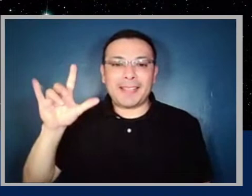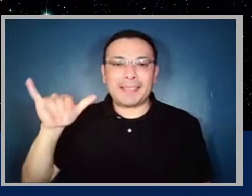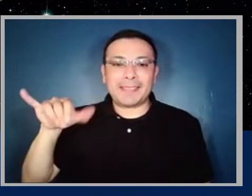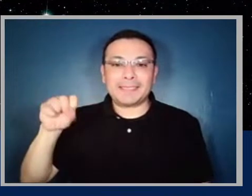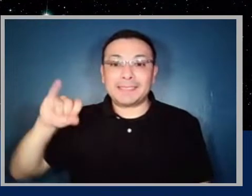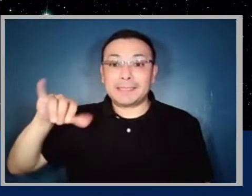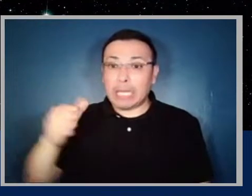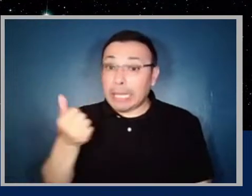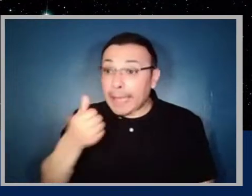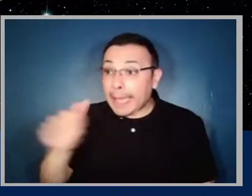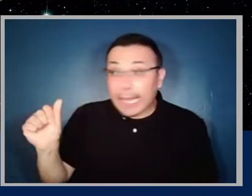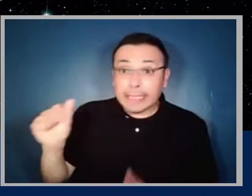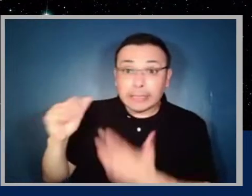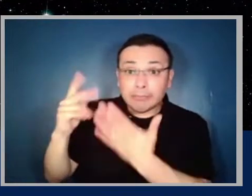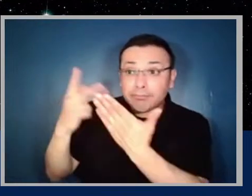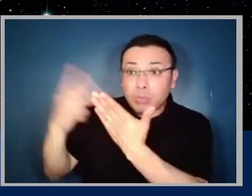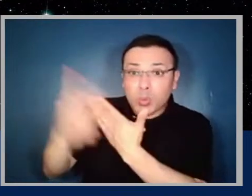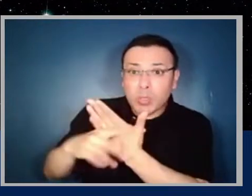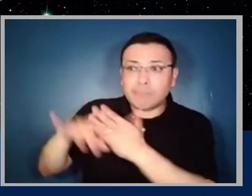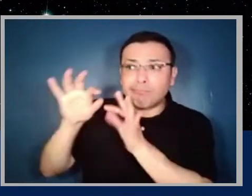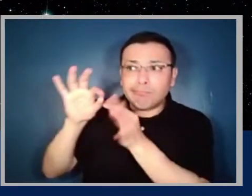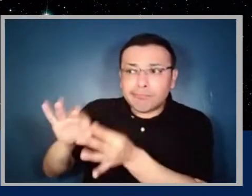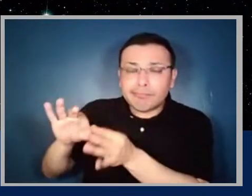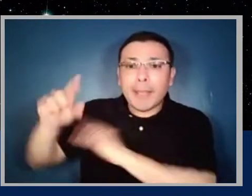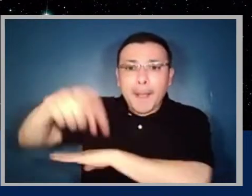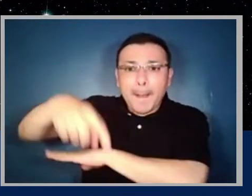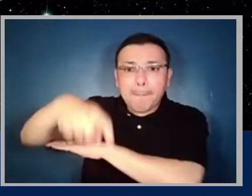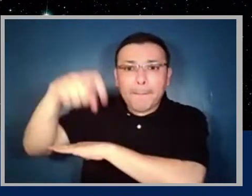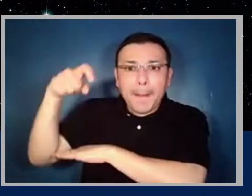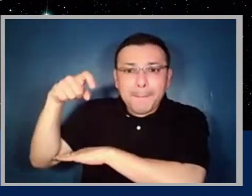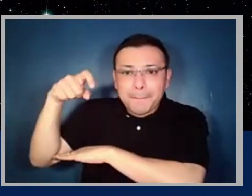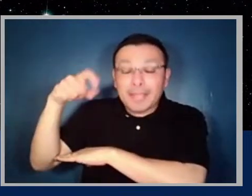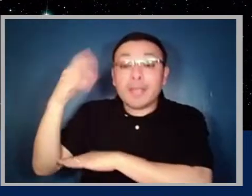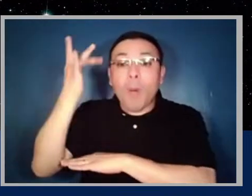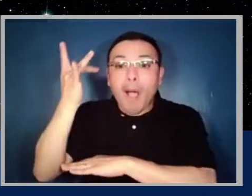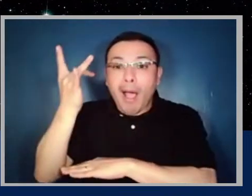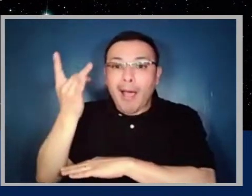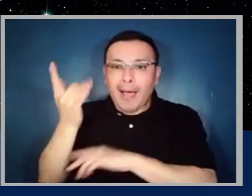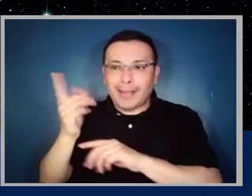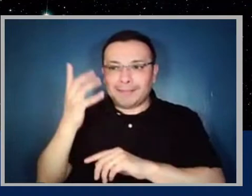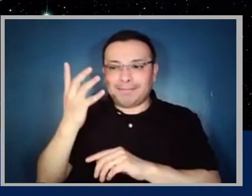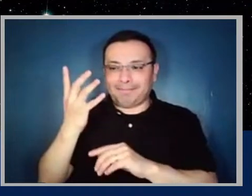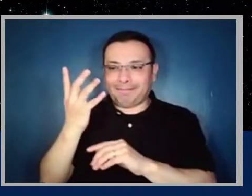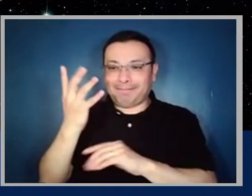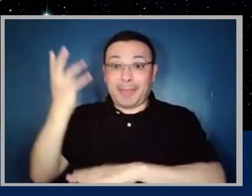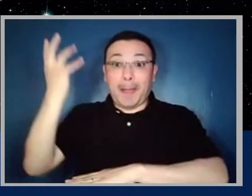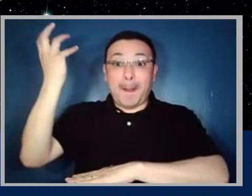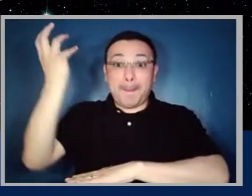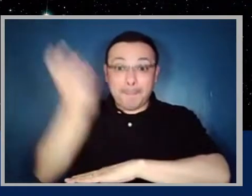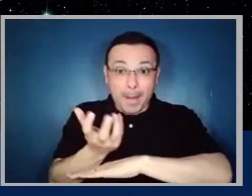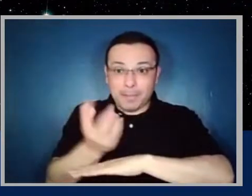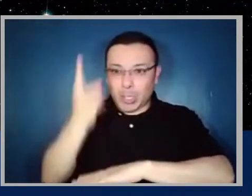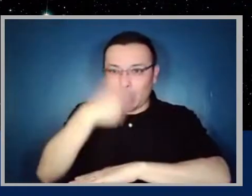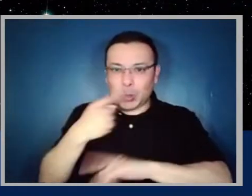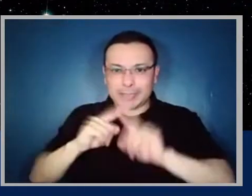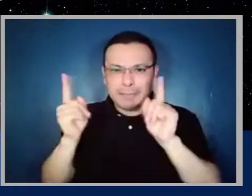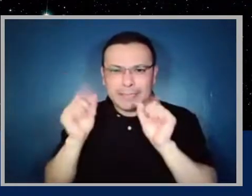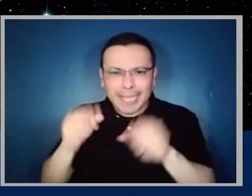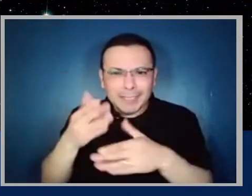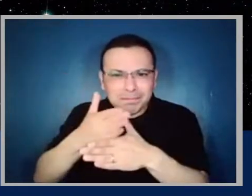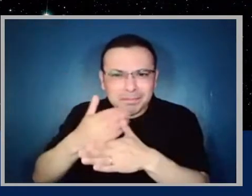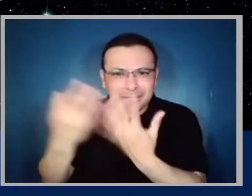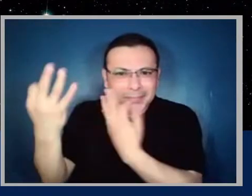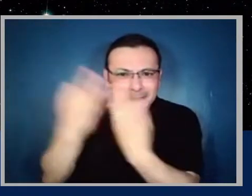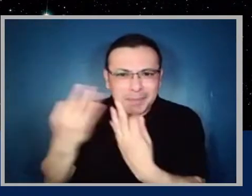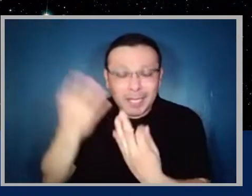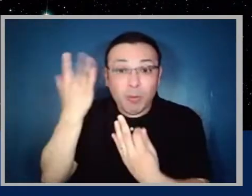the capsule's, going to look a little different. Obviously, you can't stick it on the nest the same way. Can you share any of that with us? Yeah, I